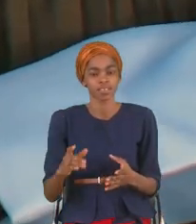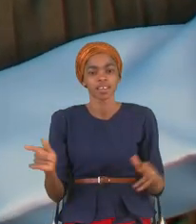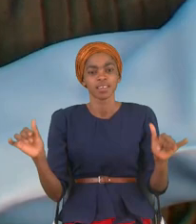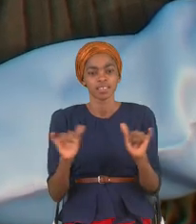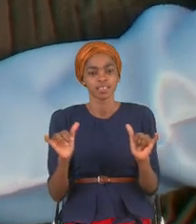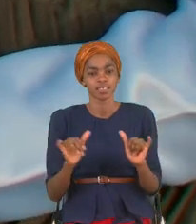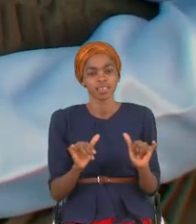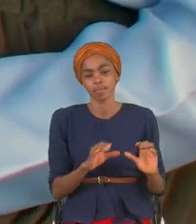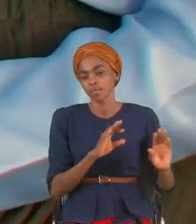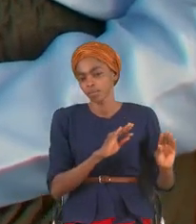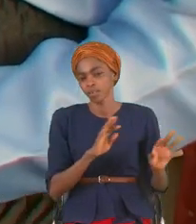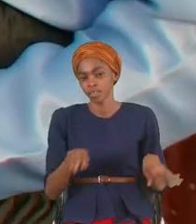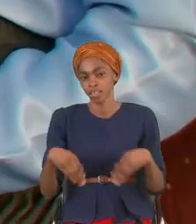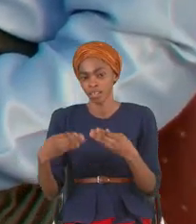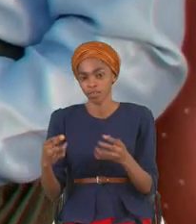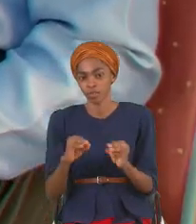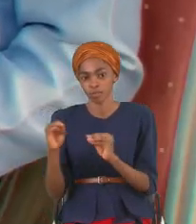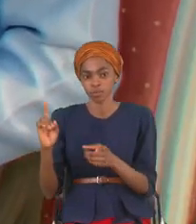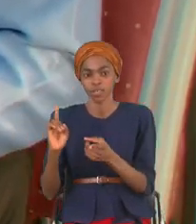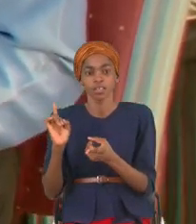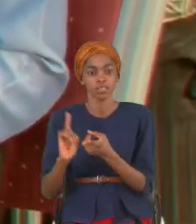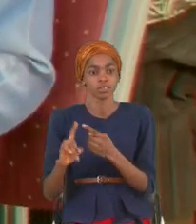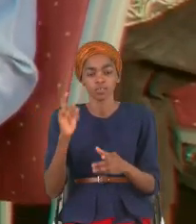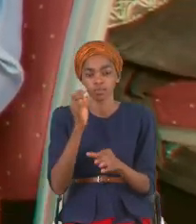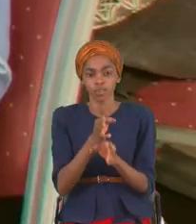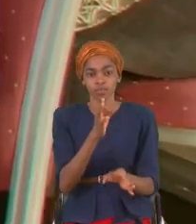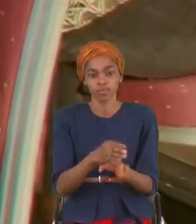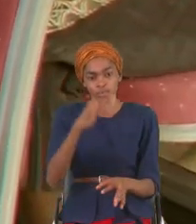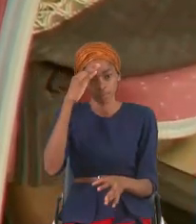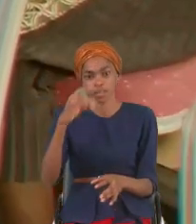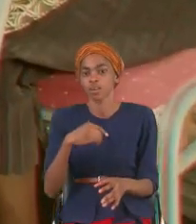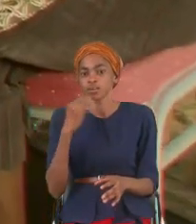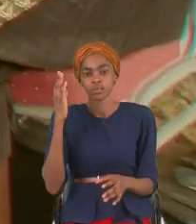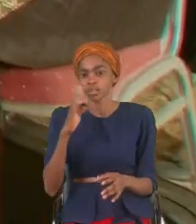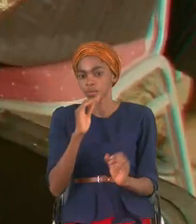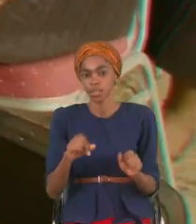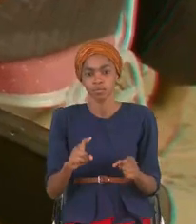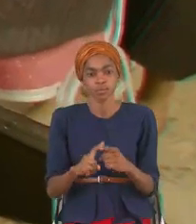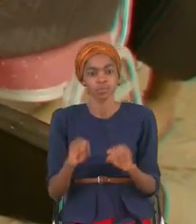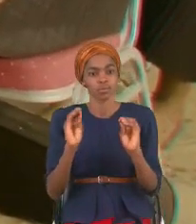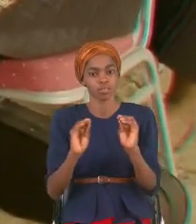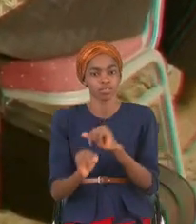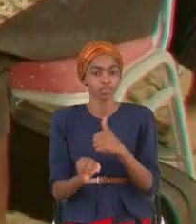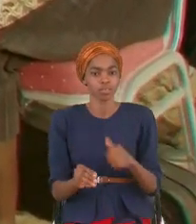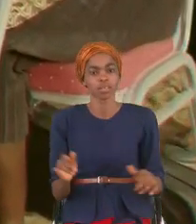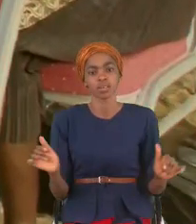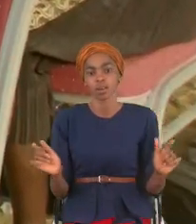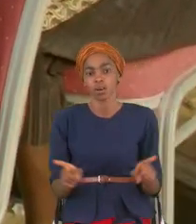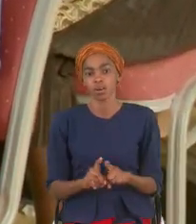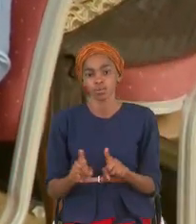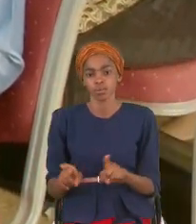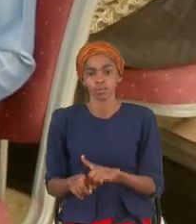commit thou to faithful men who shall be able to teach others also. And then in verse